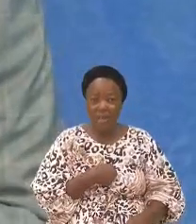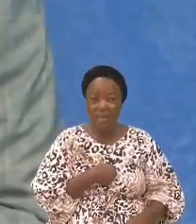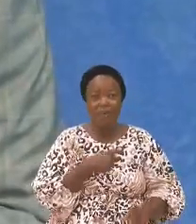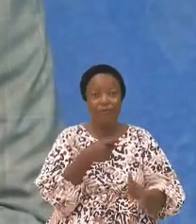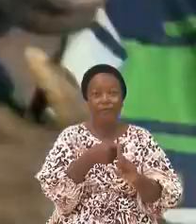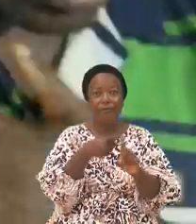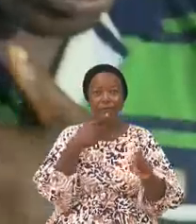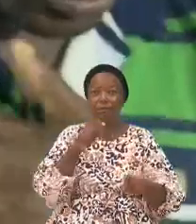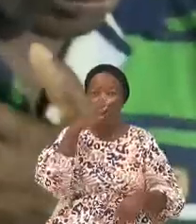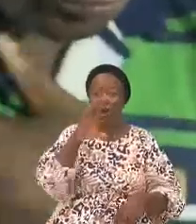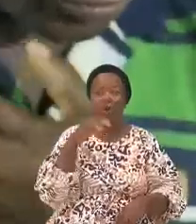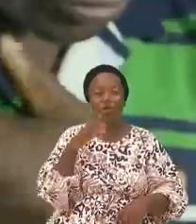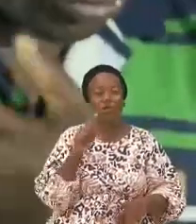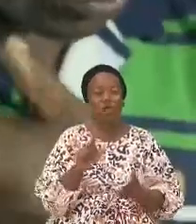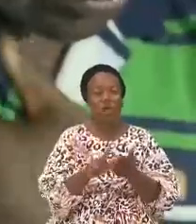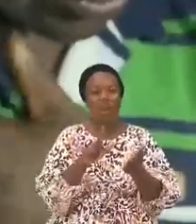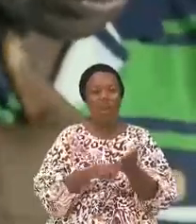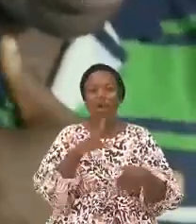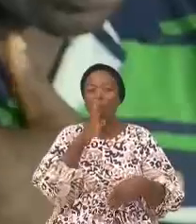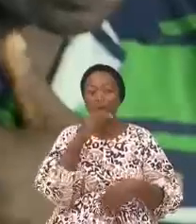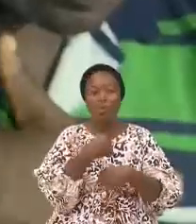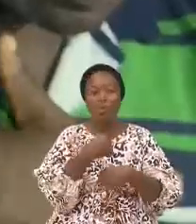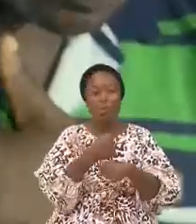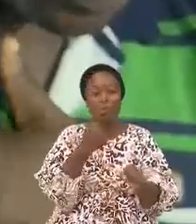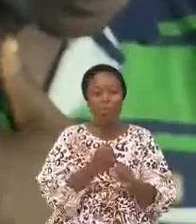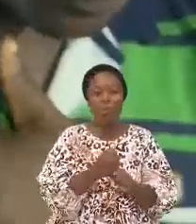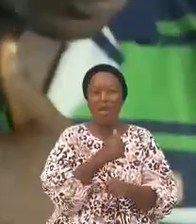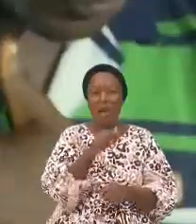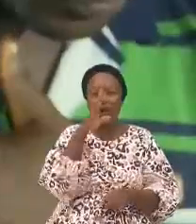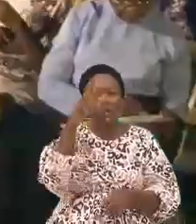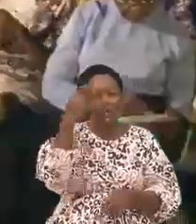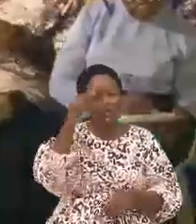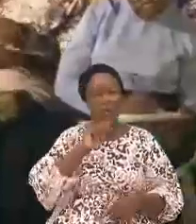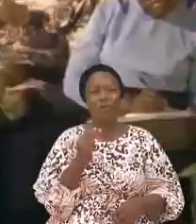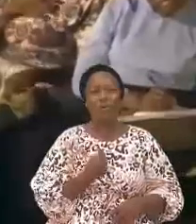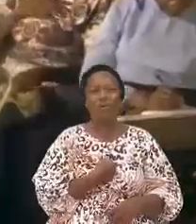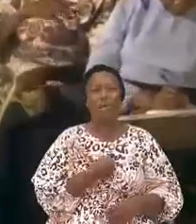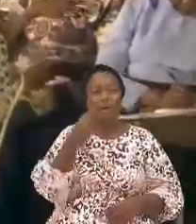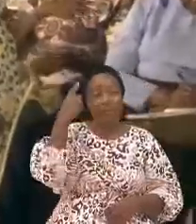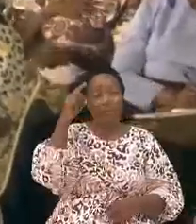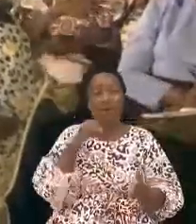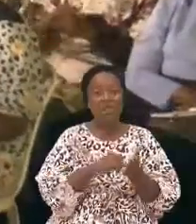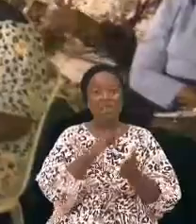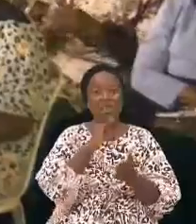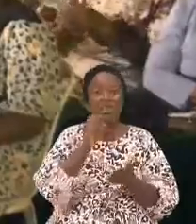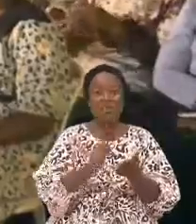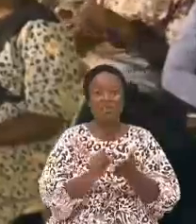you said that for yourself. Redeemed me from the curse of the law. Be